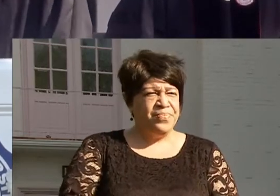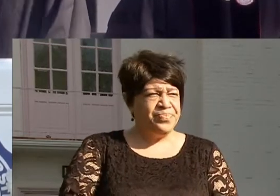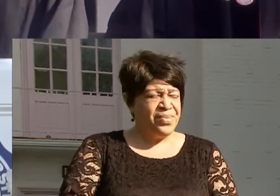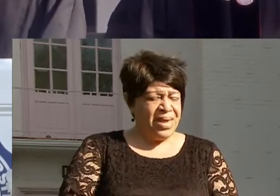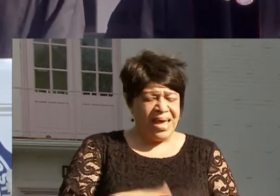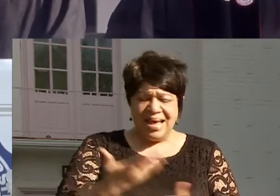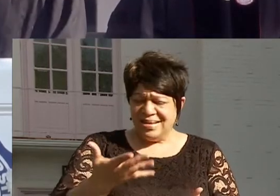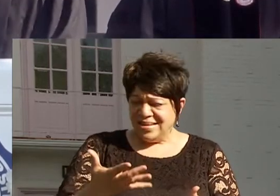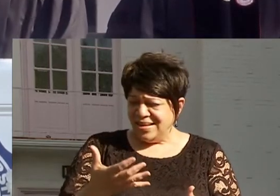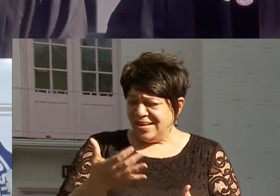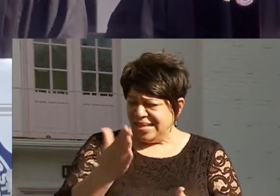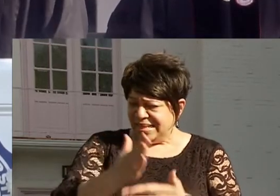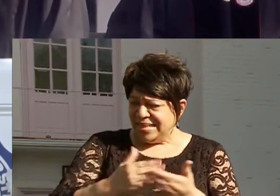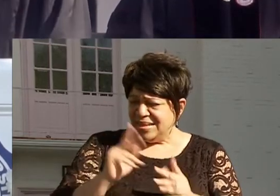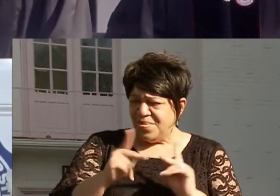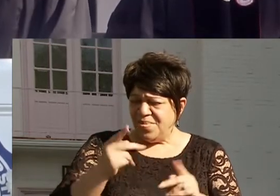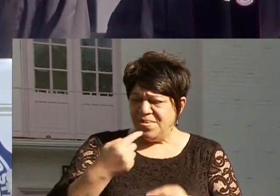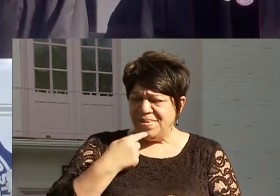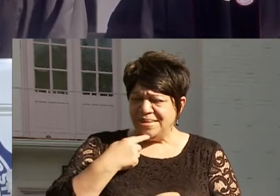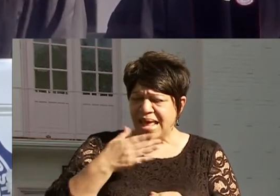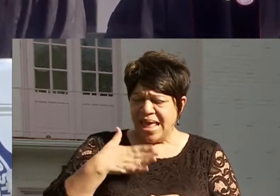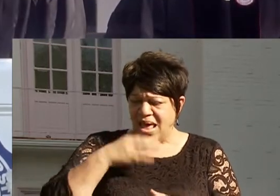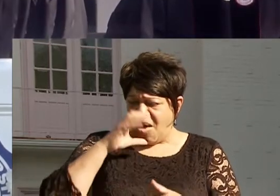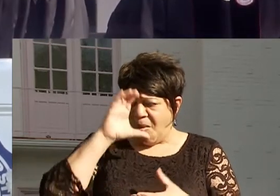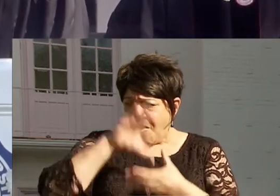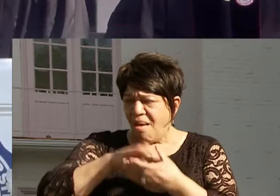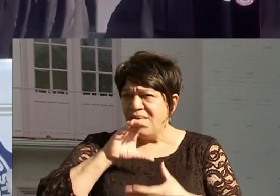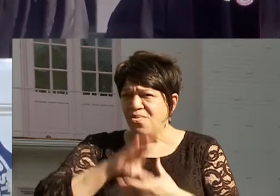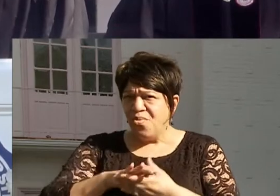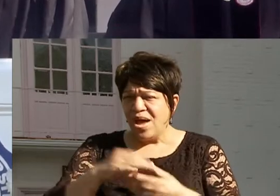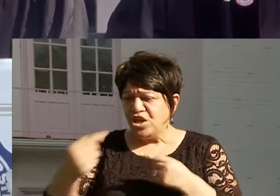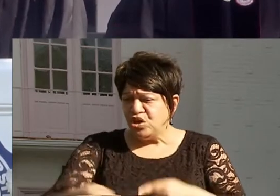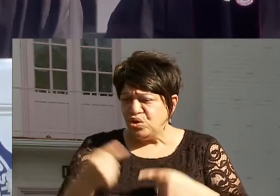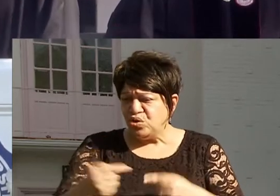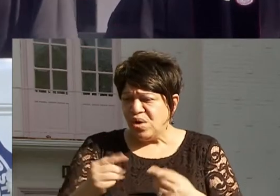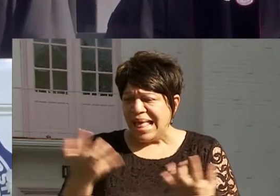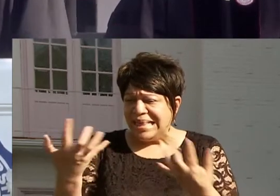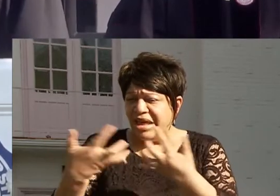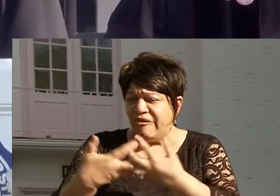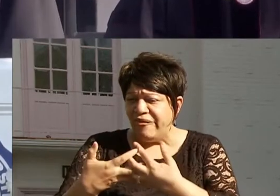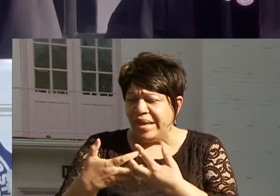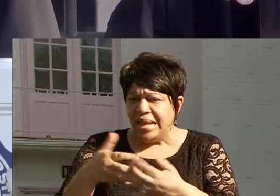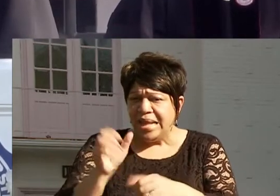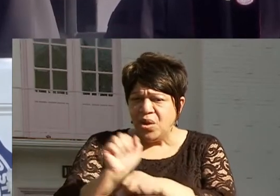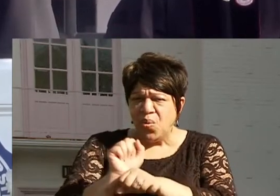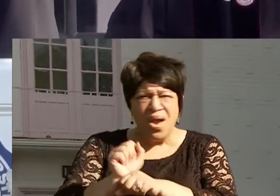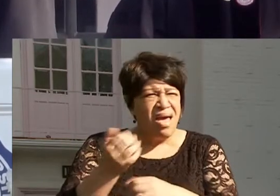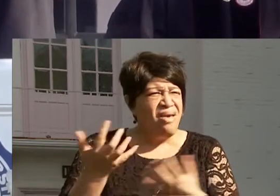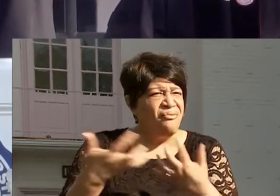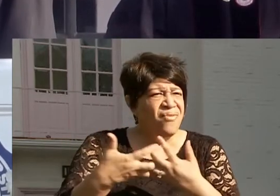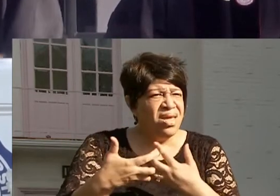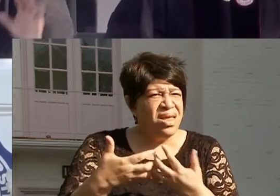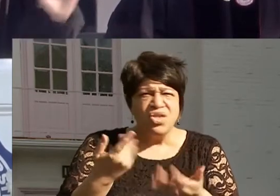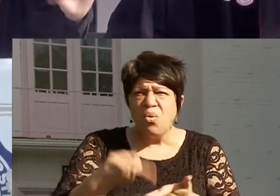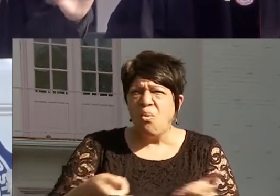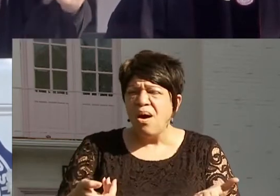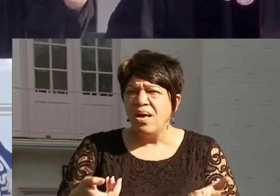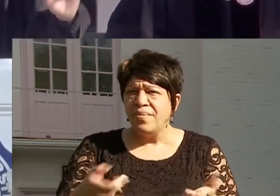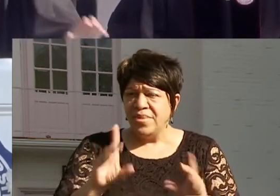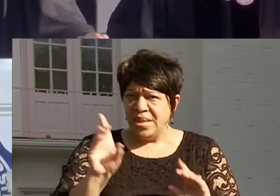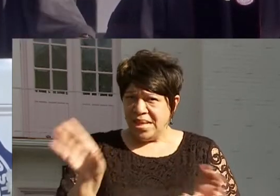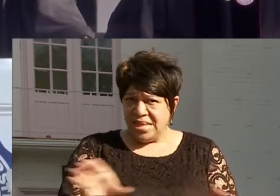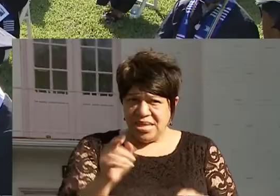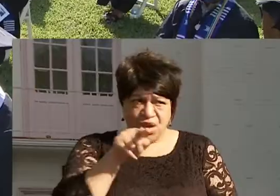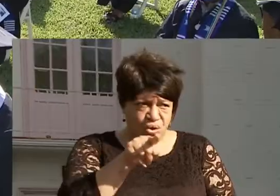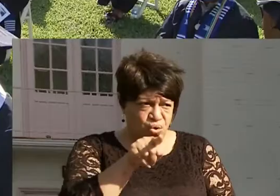is struggling to fit in at work. Fit in to what? Fit into what? Did you,